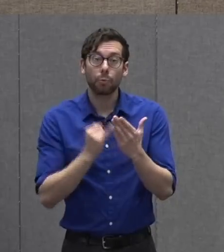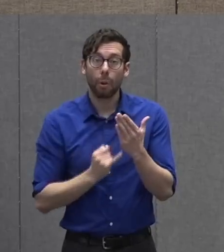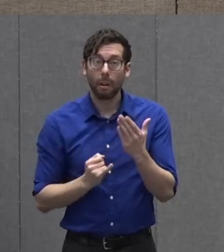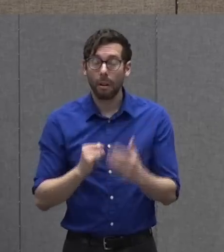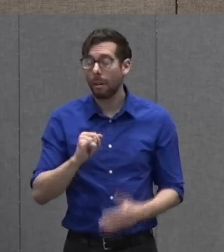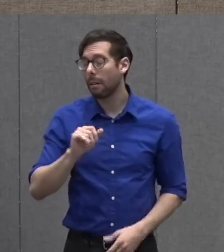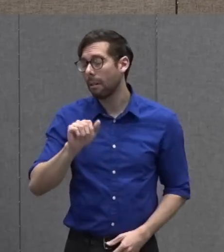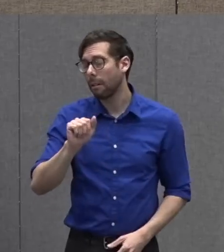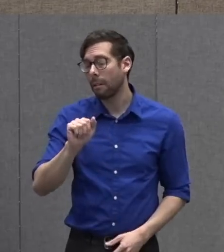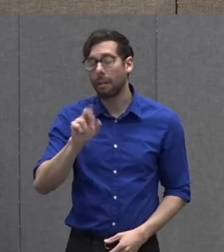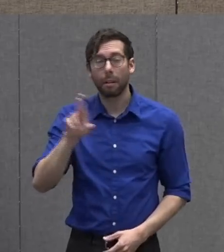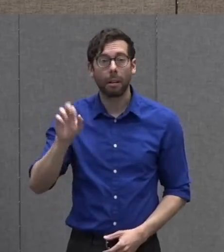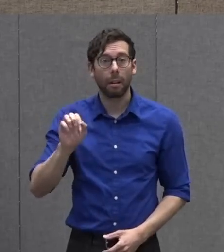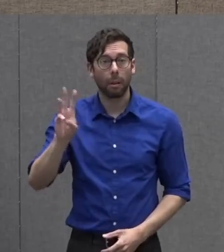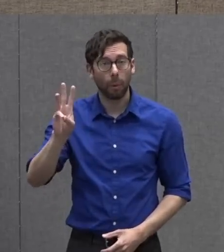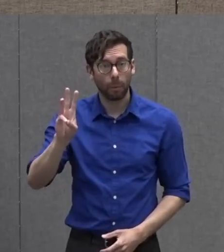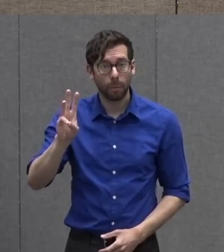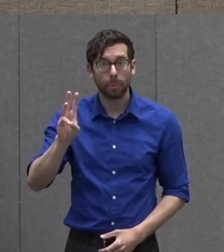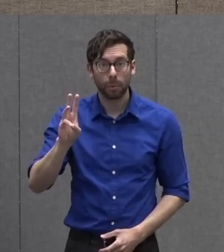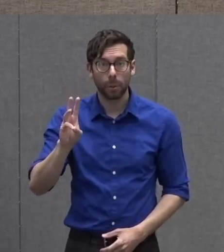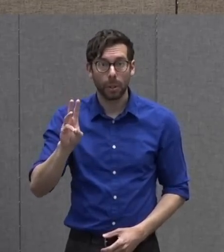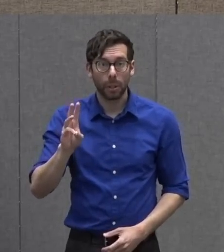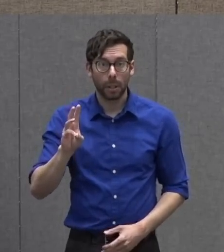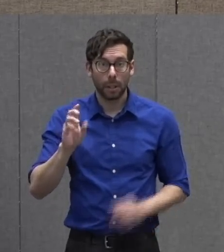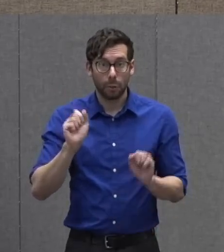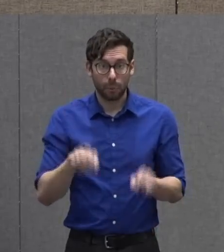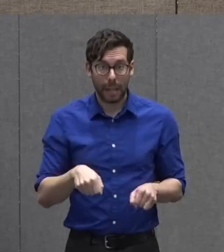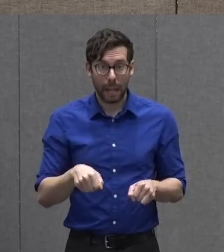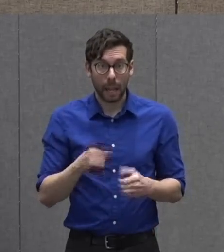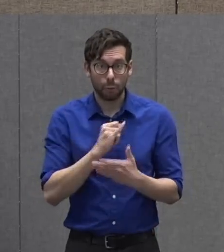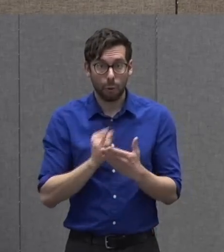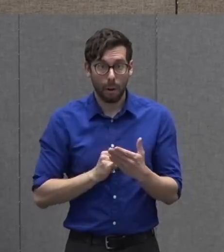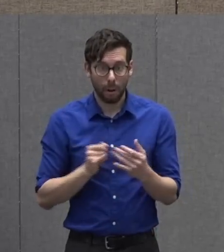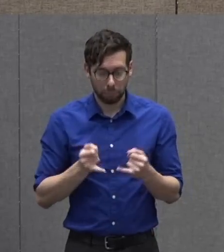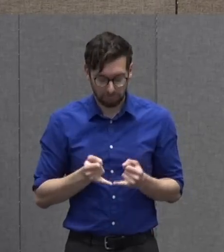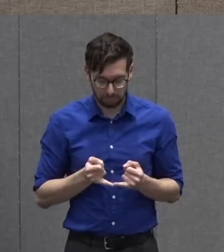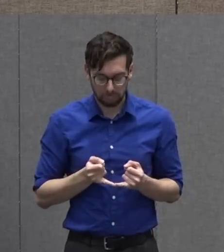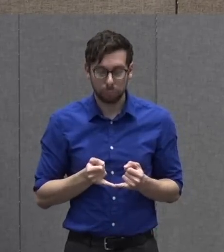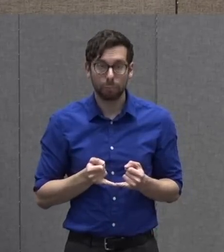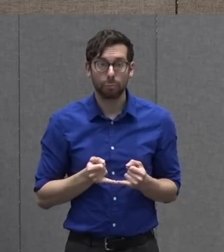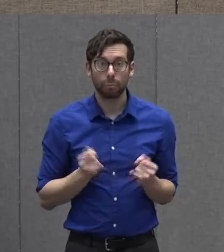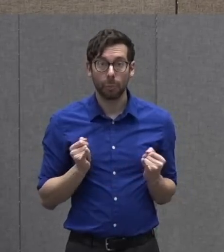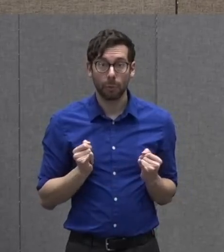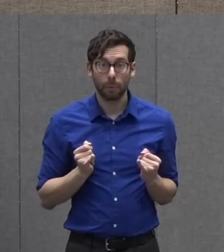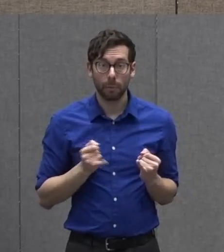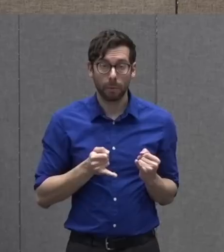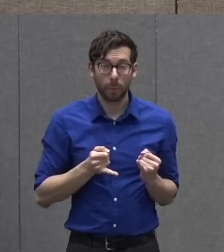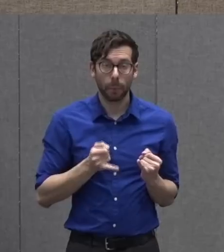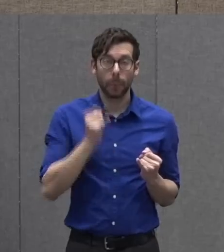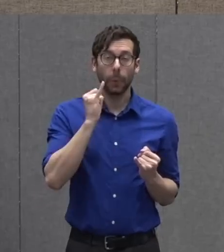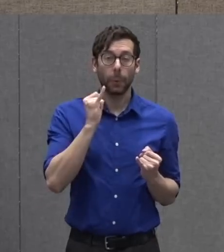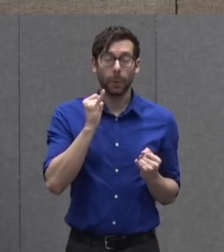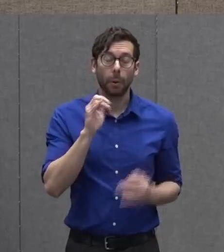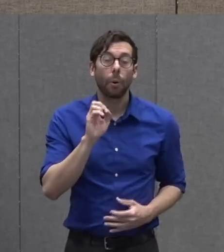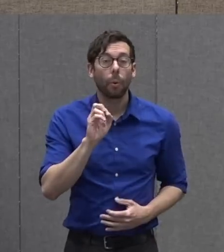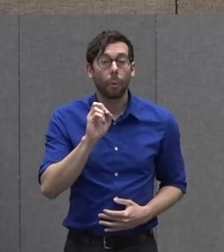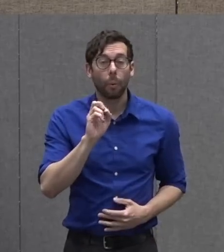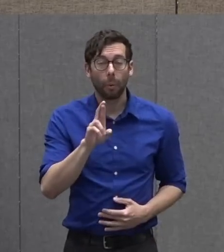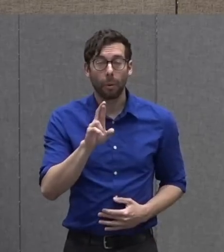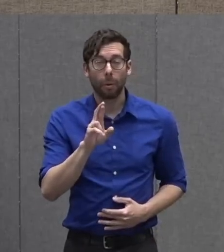the top down or from the bottom up. Either way, we want a straight line. And then we want to